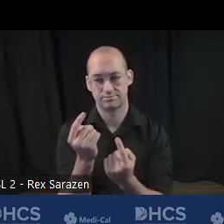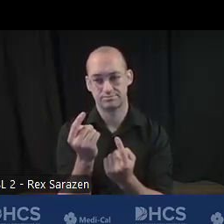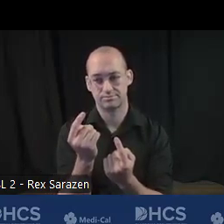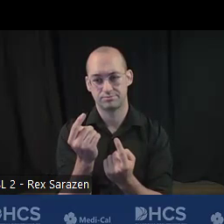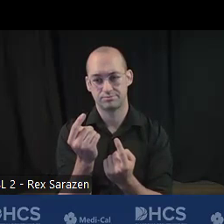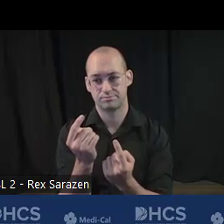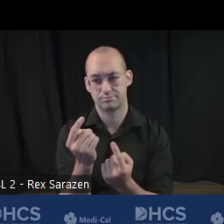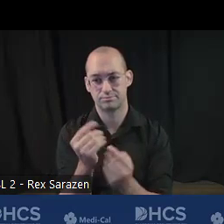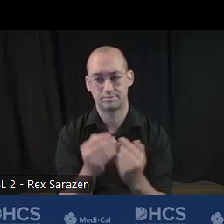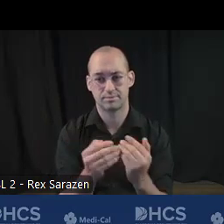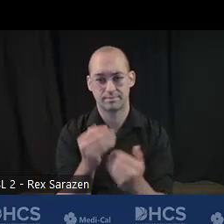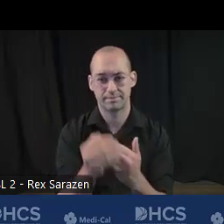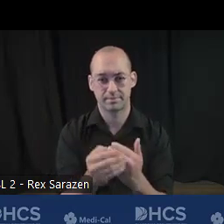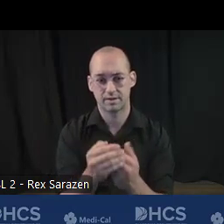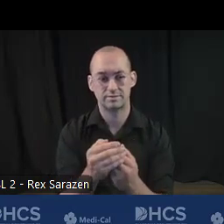Next slide.